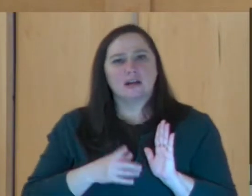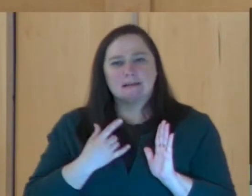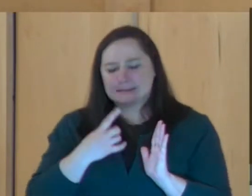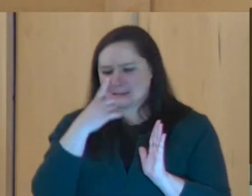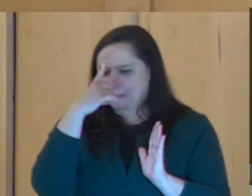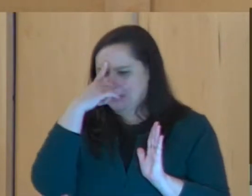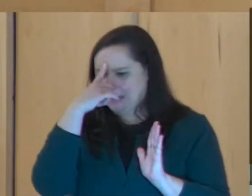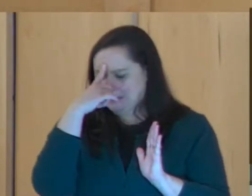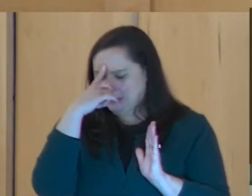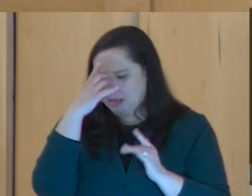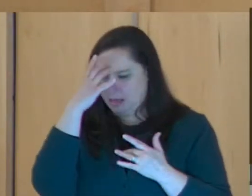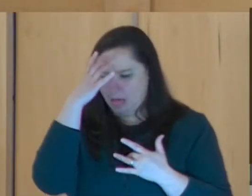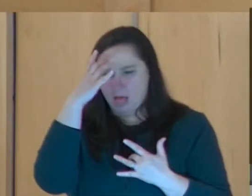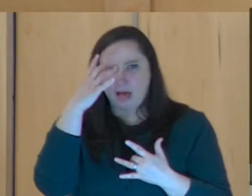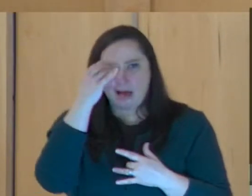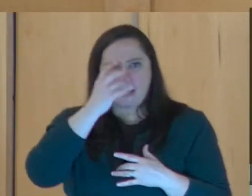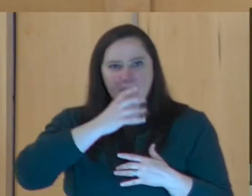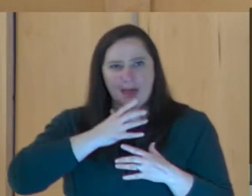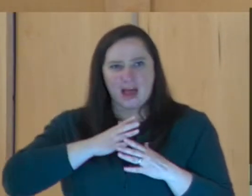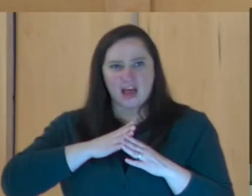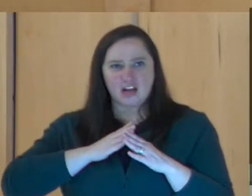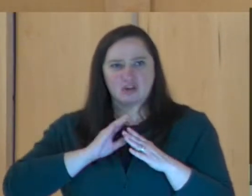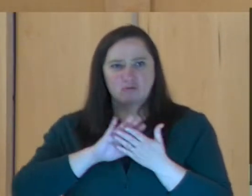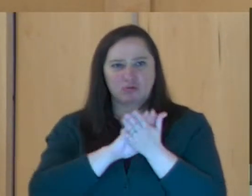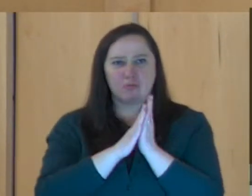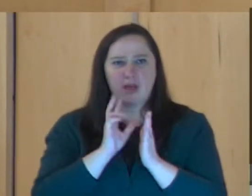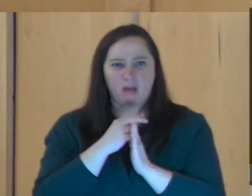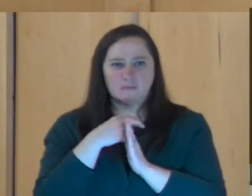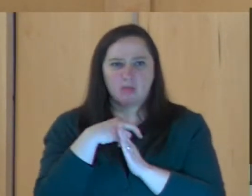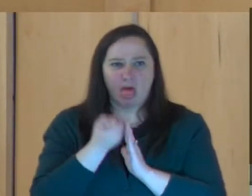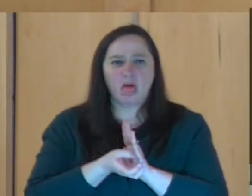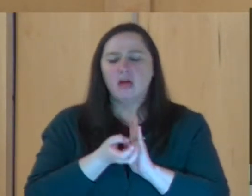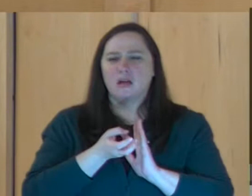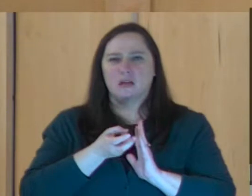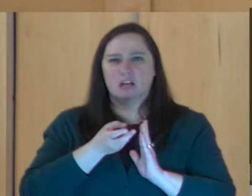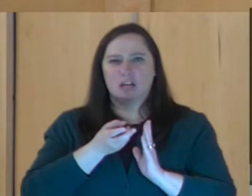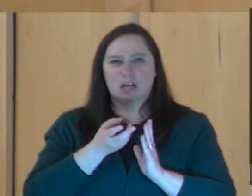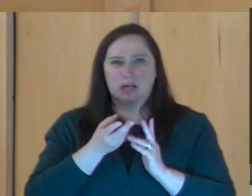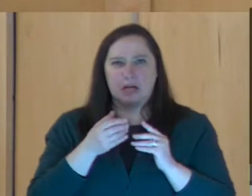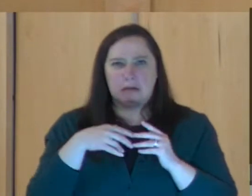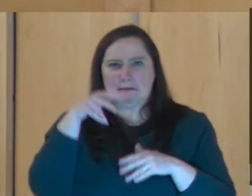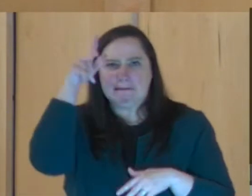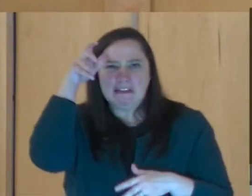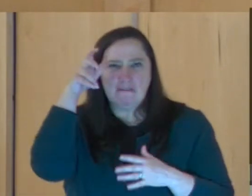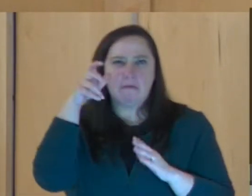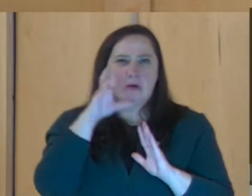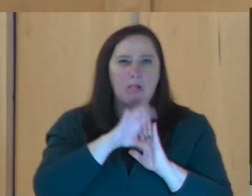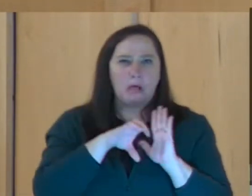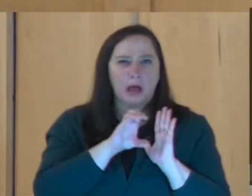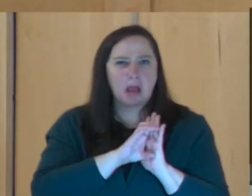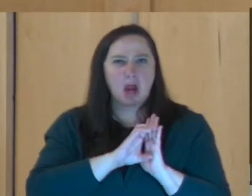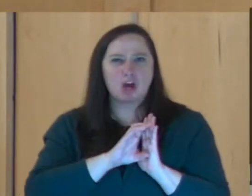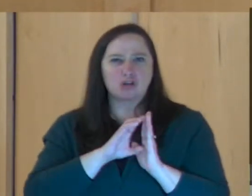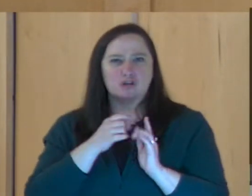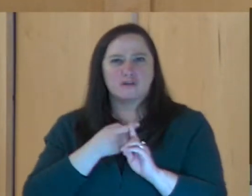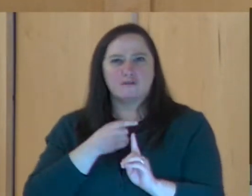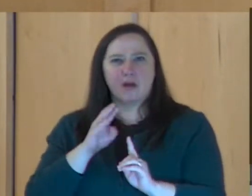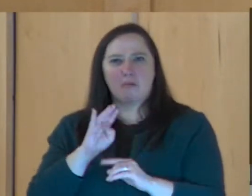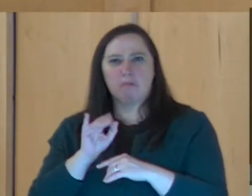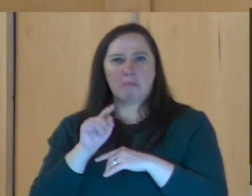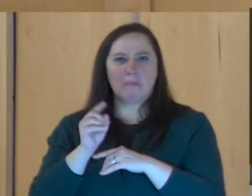mentally ill man who's pushed over the edge into becoming the just diabolically evil character in the Batman